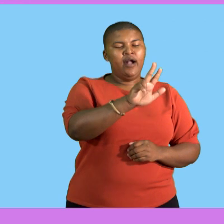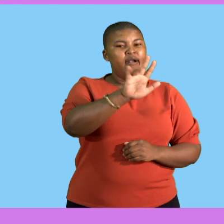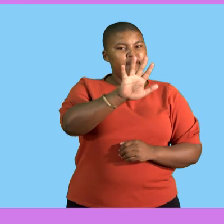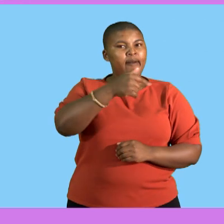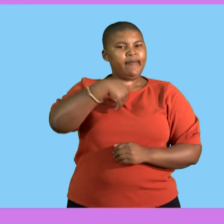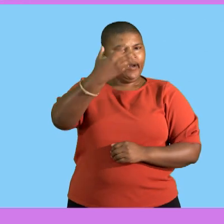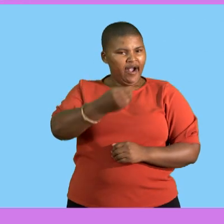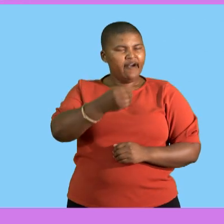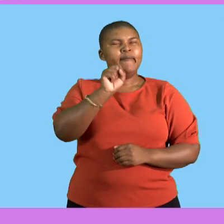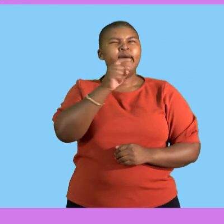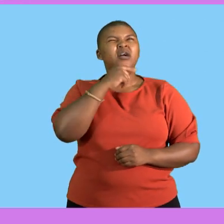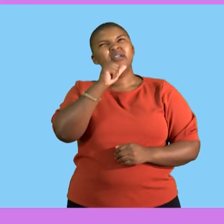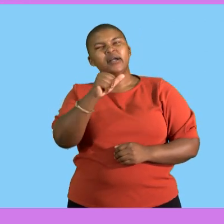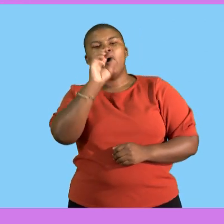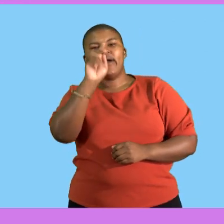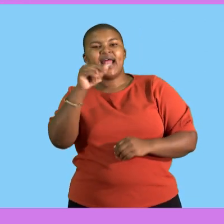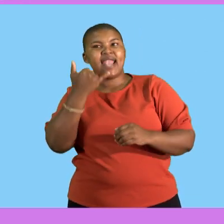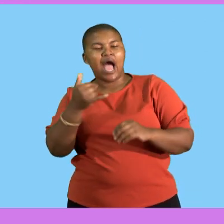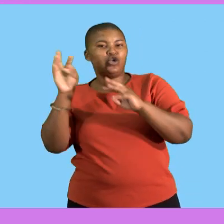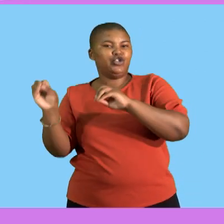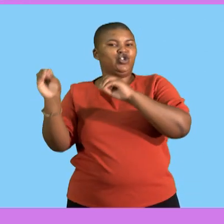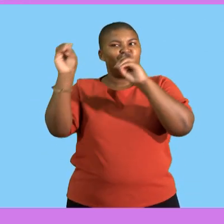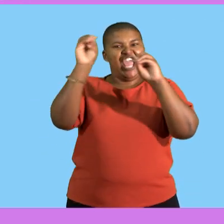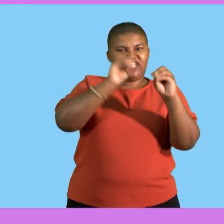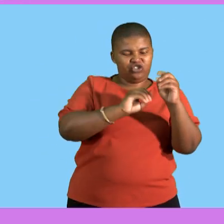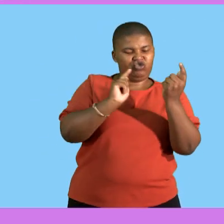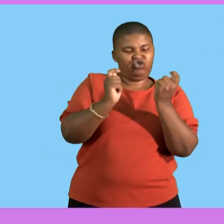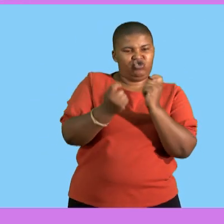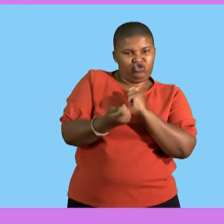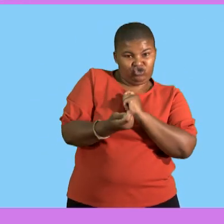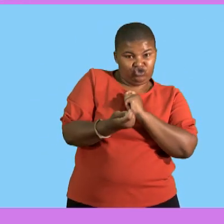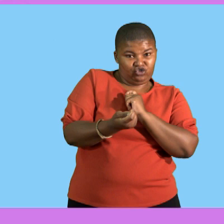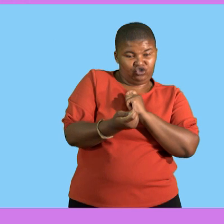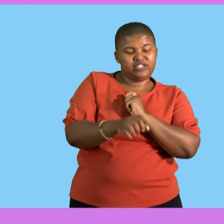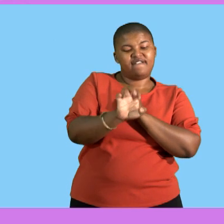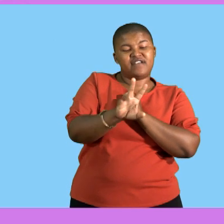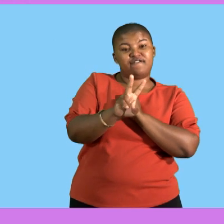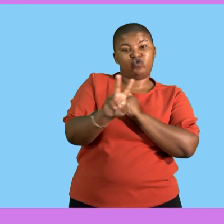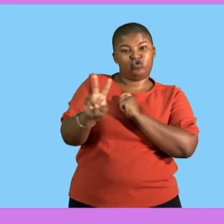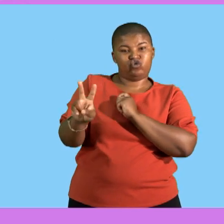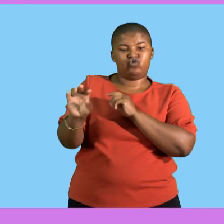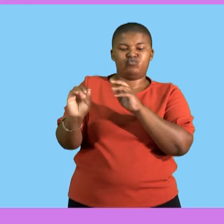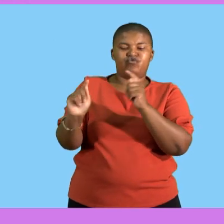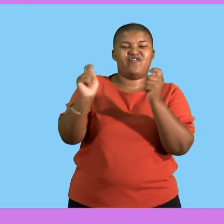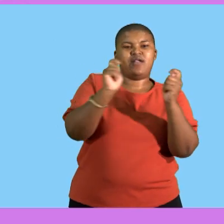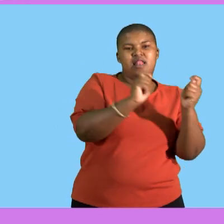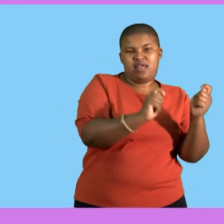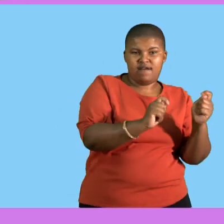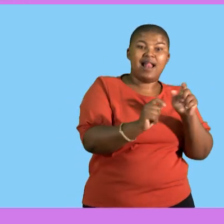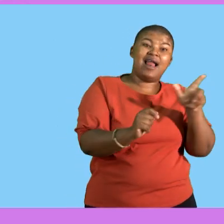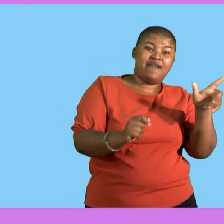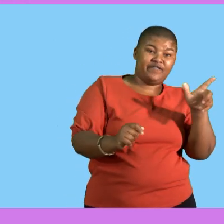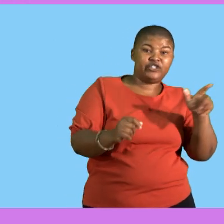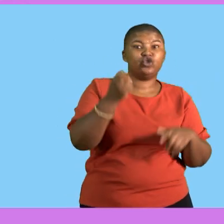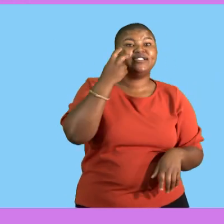585. We say we transpose, meaning we take this 522, move it to the left hand side. So this